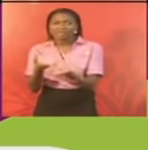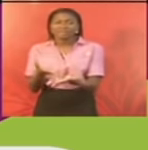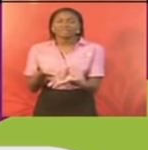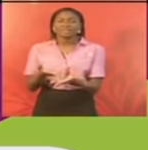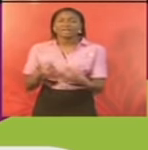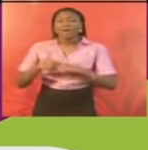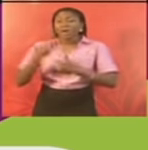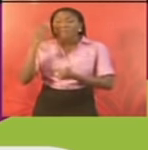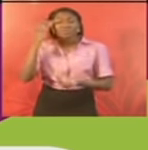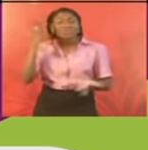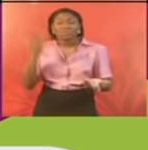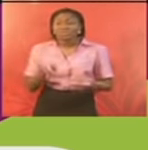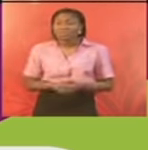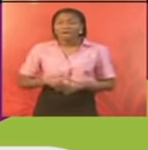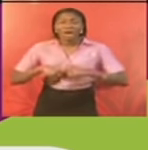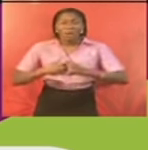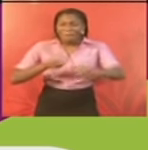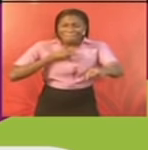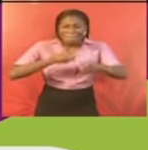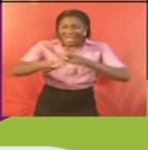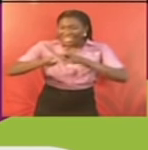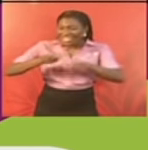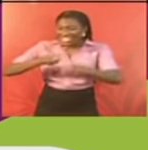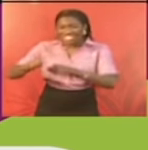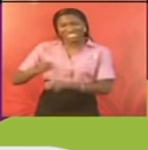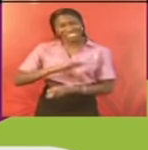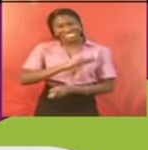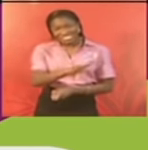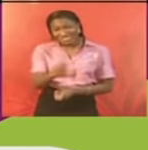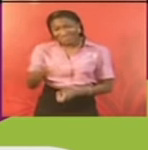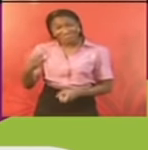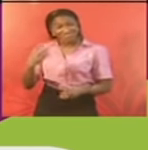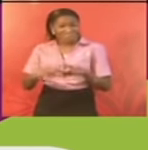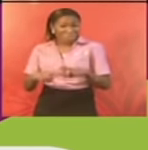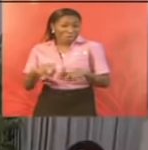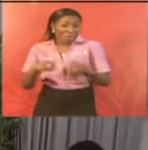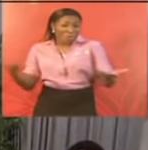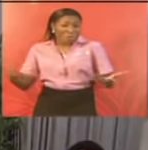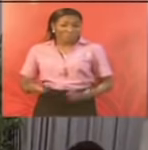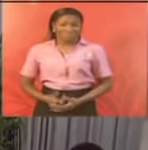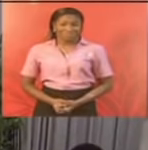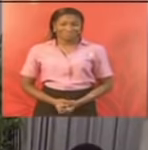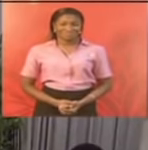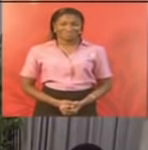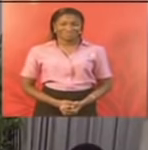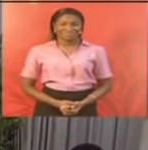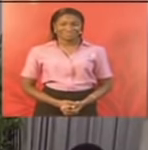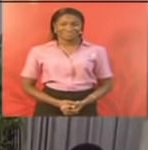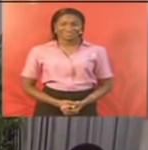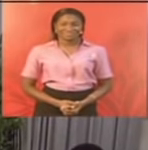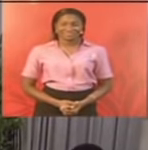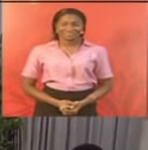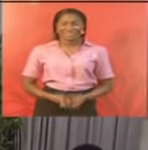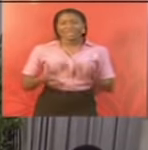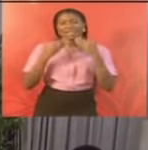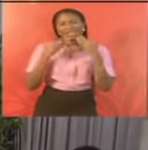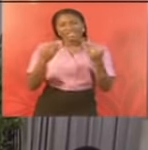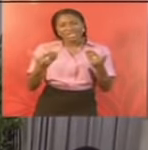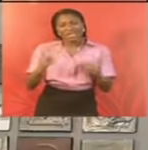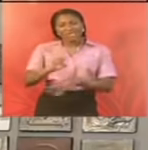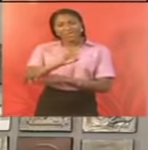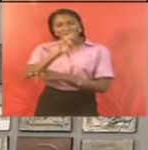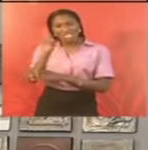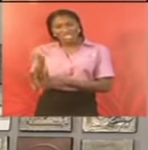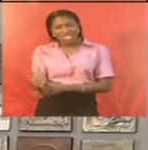we really manage some of these issues then? Thanks. Okay, thank you for the question.